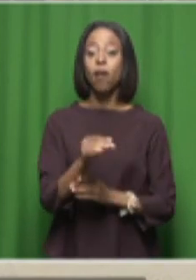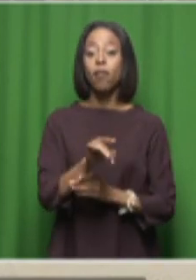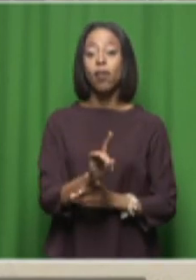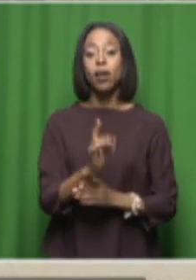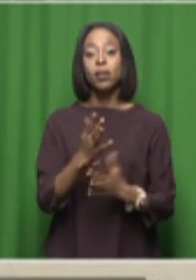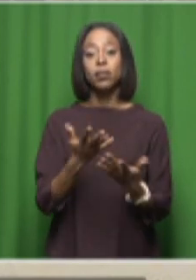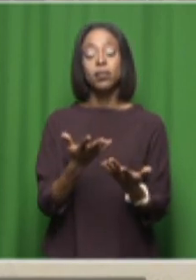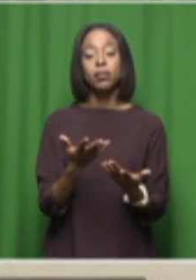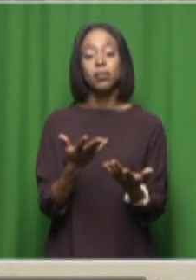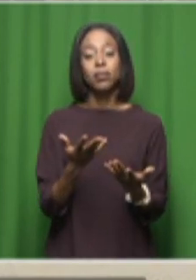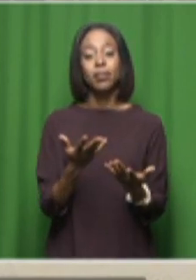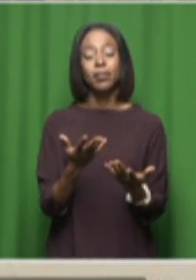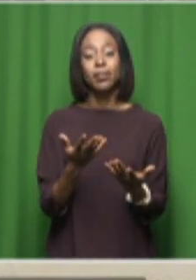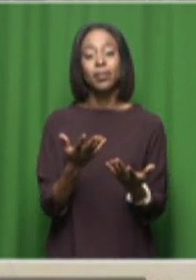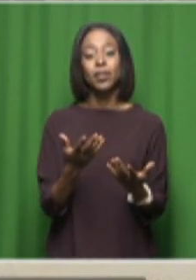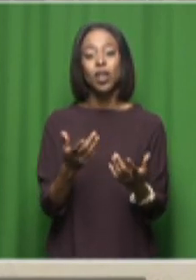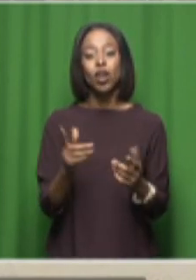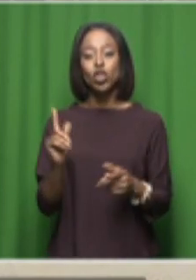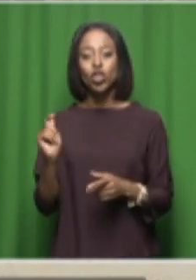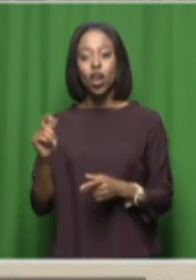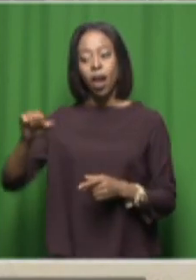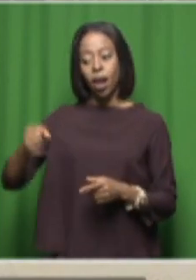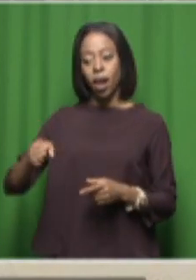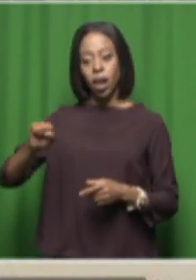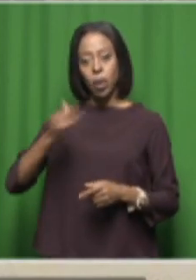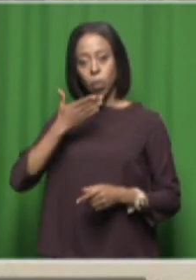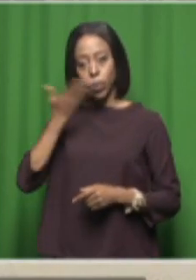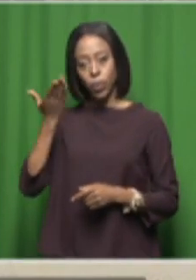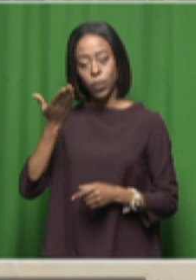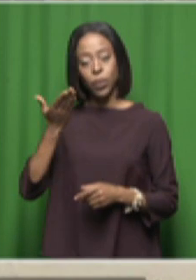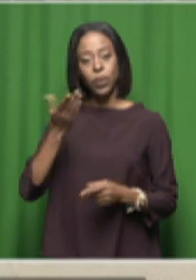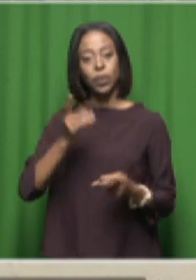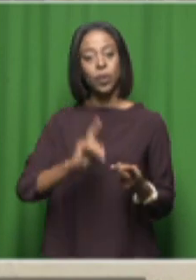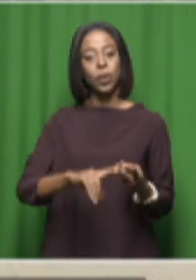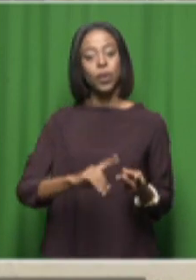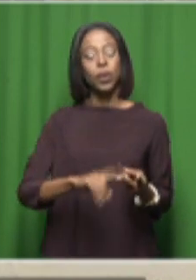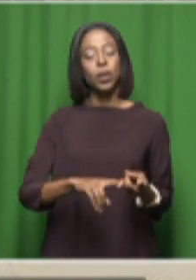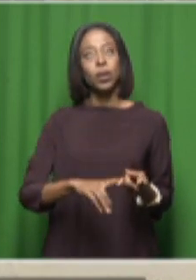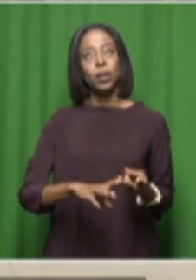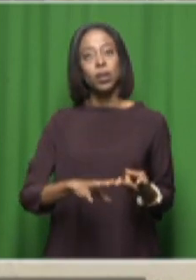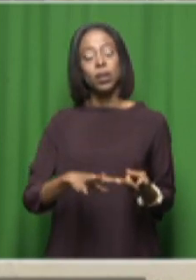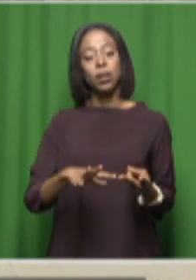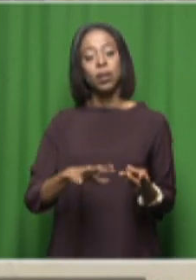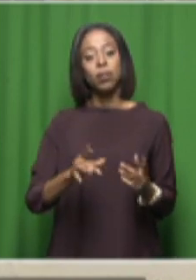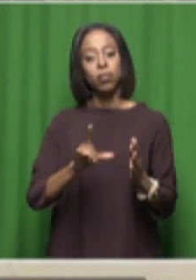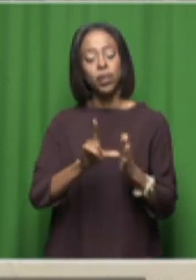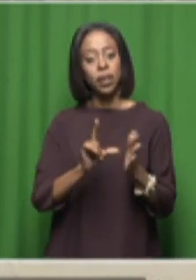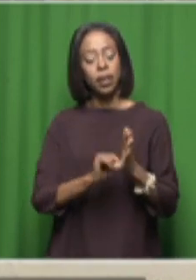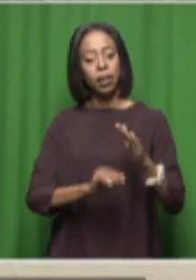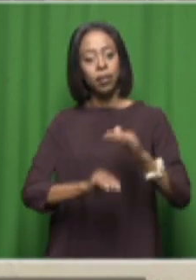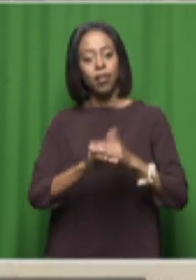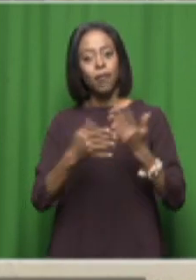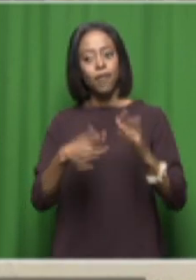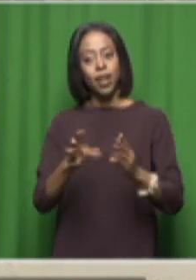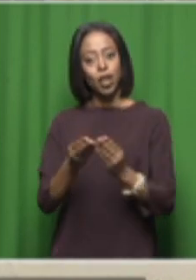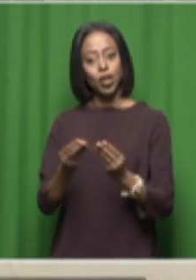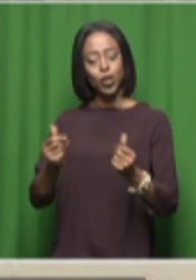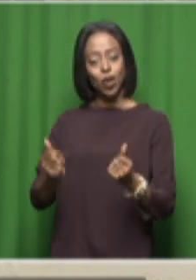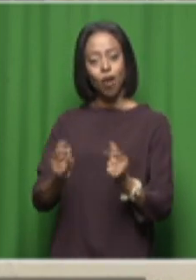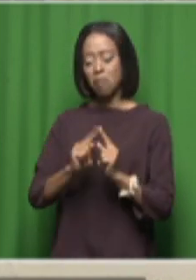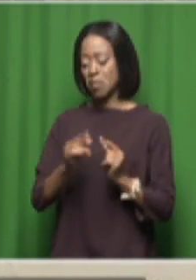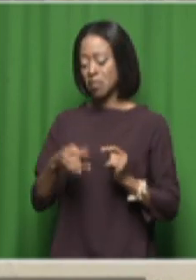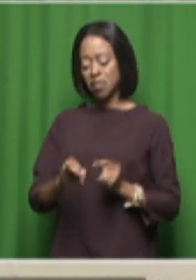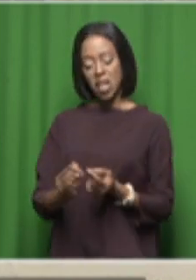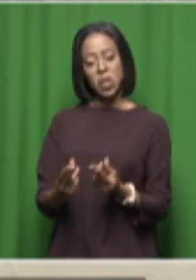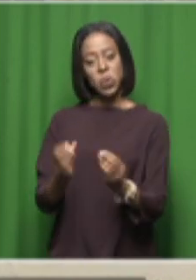in addition to the pit toilet system, although there was a deadline on when that should be addressed, it still